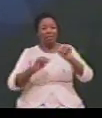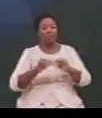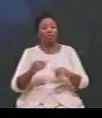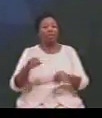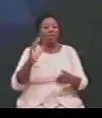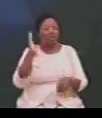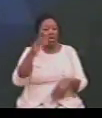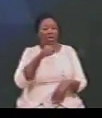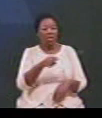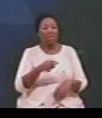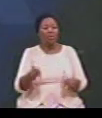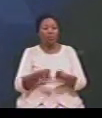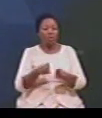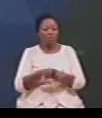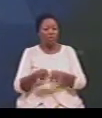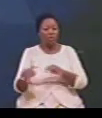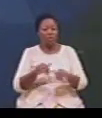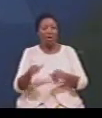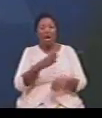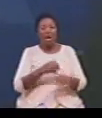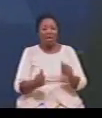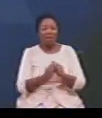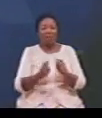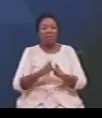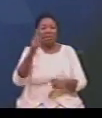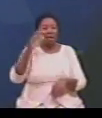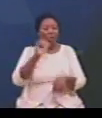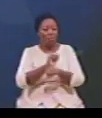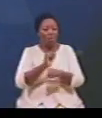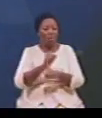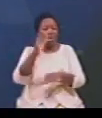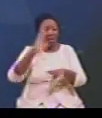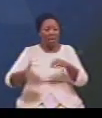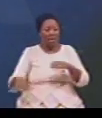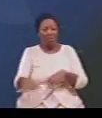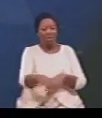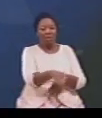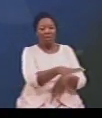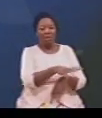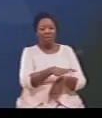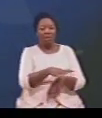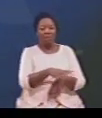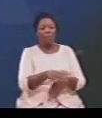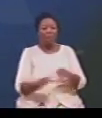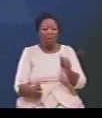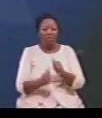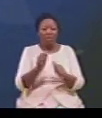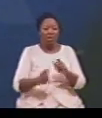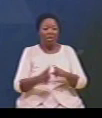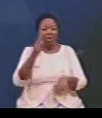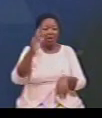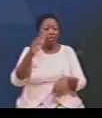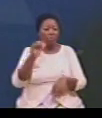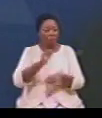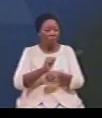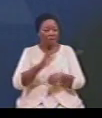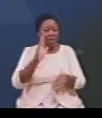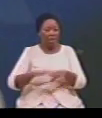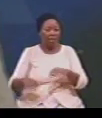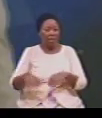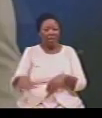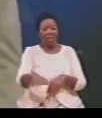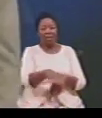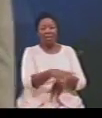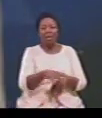he also do, and greater works than these. Greater works than these,